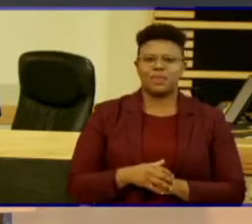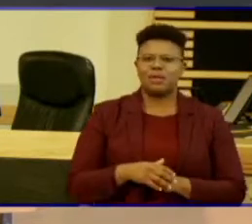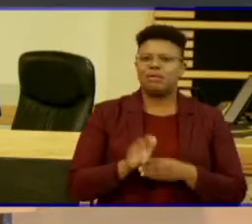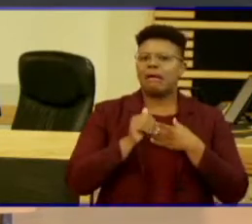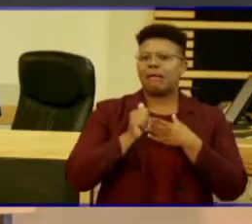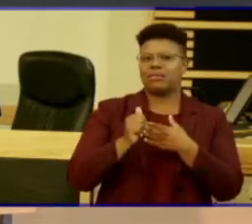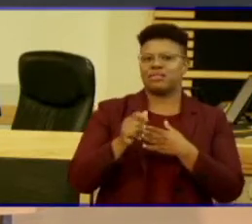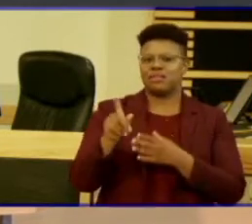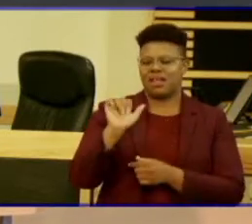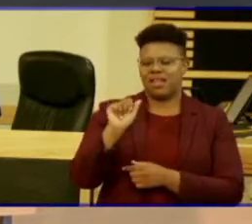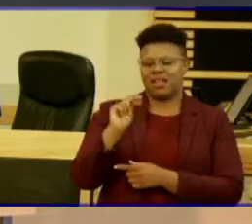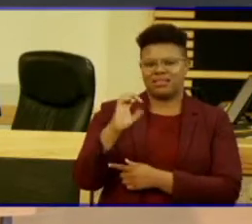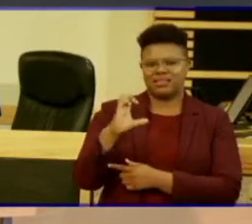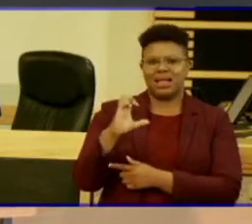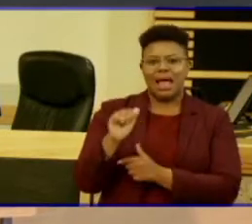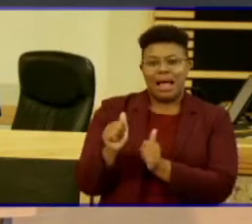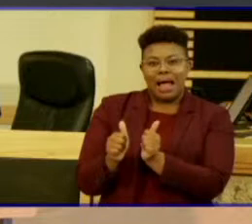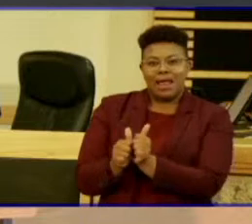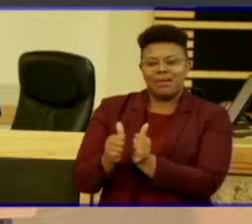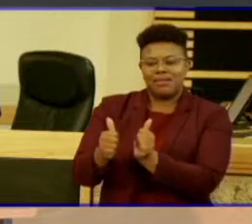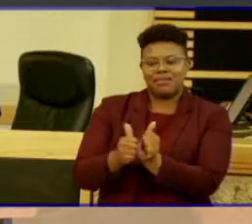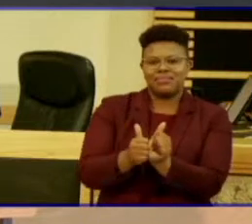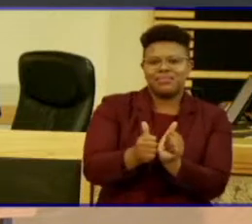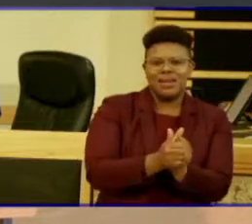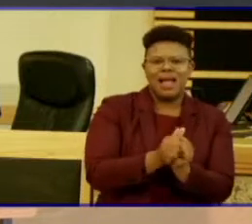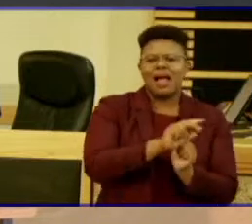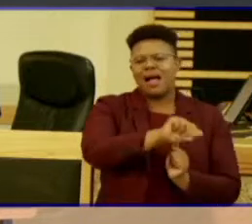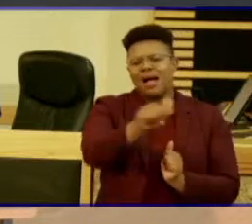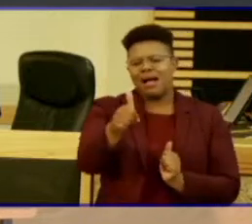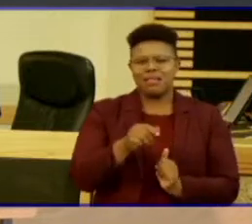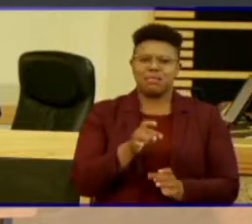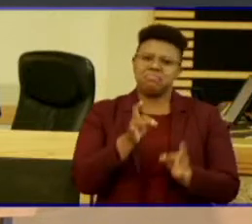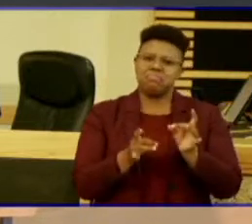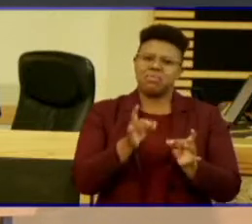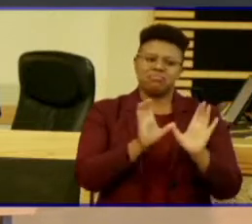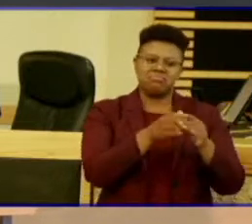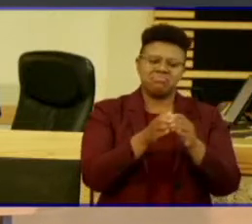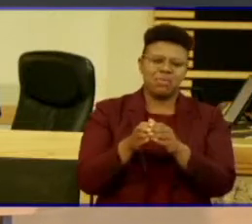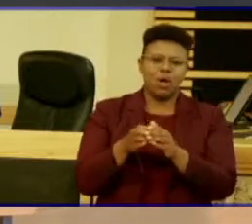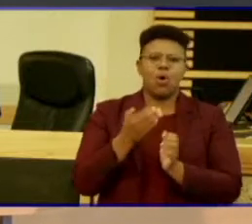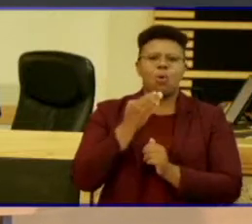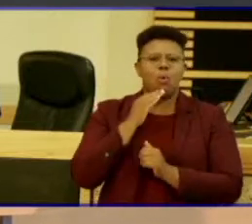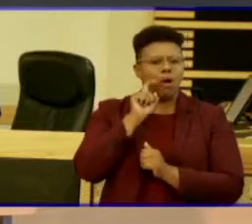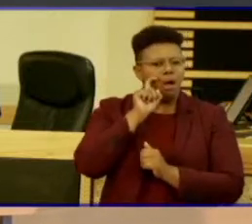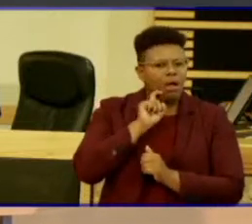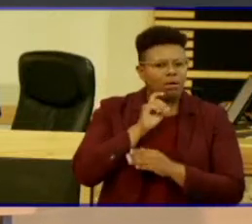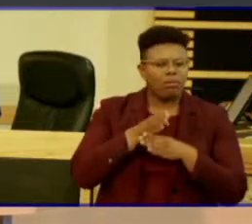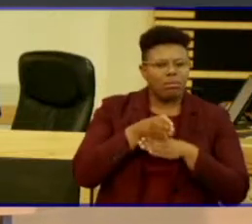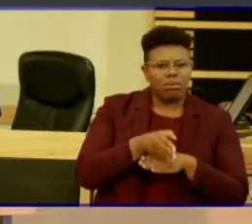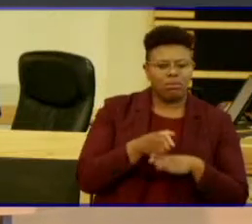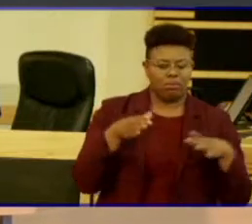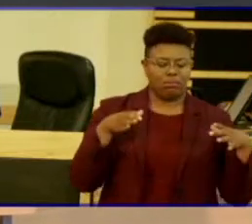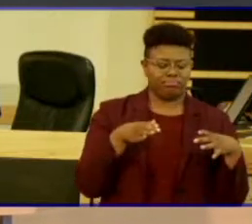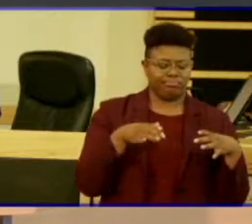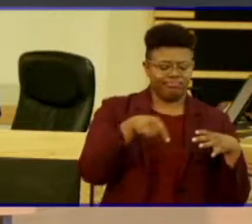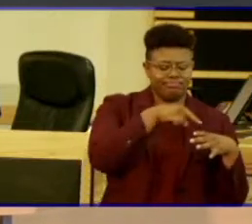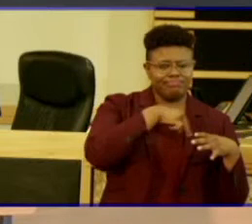National Congress, Alliance and other political parties, veterans of our liberation